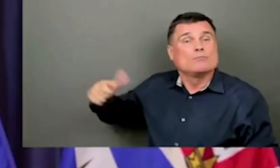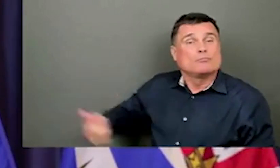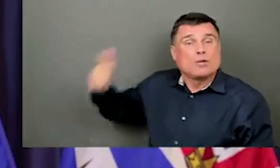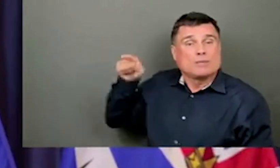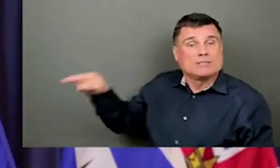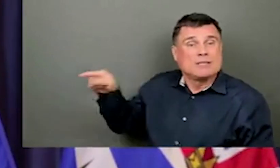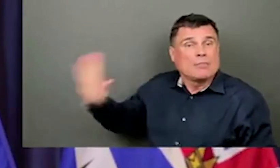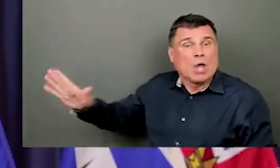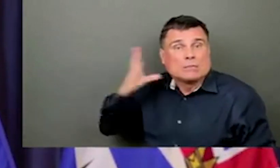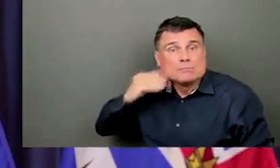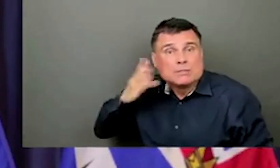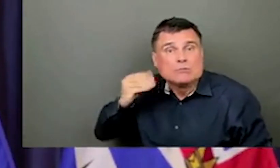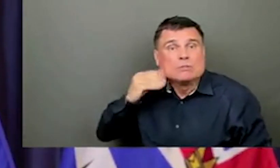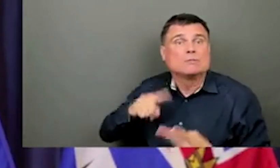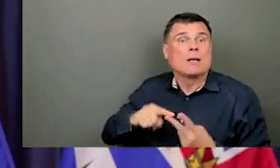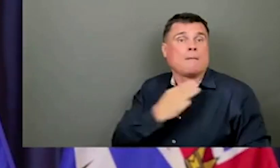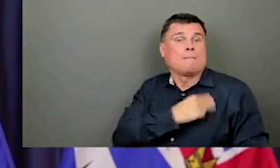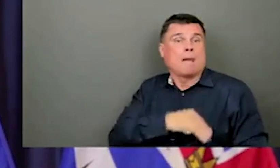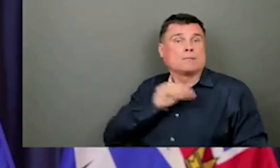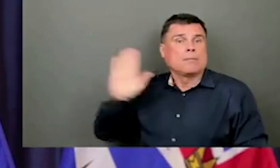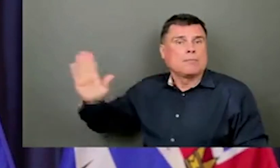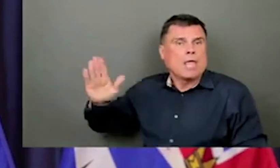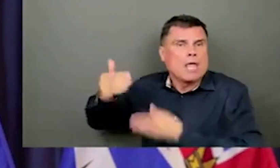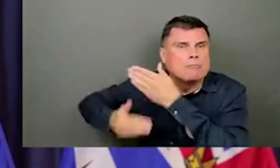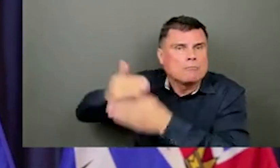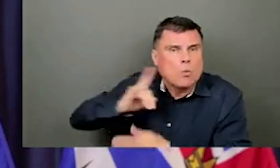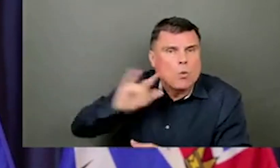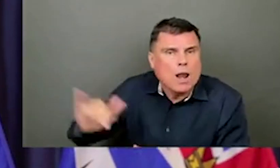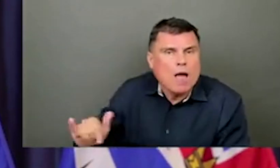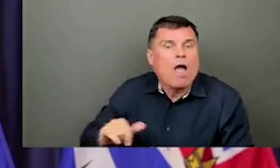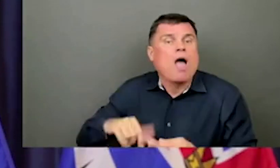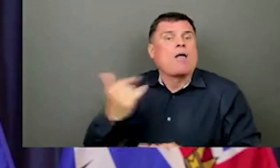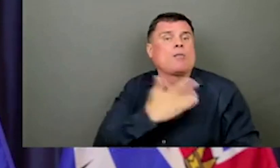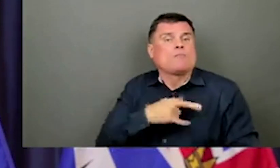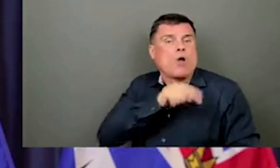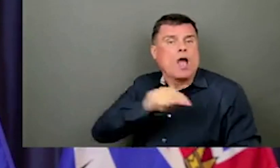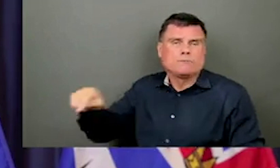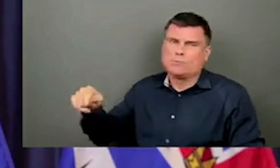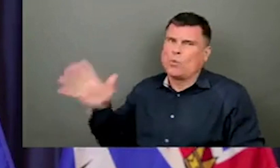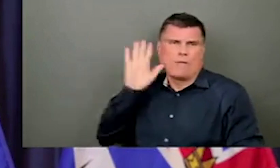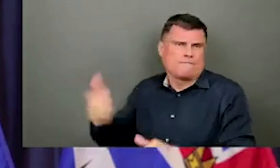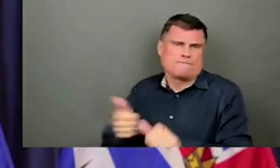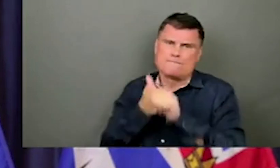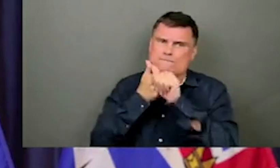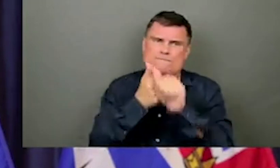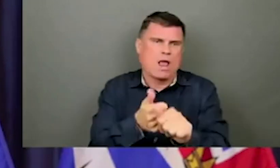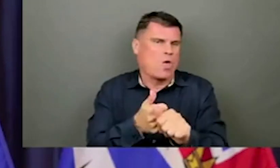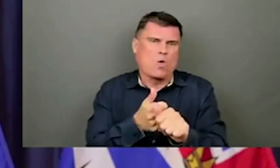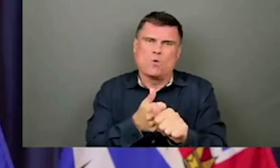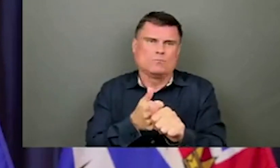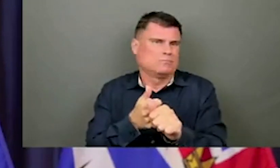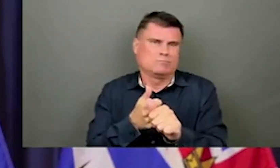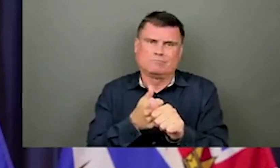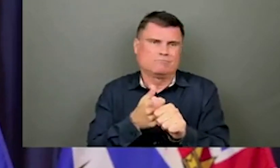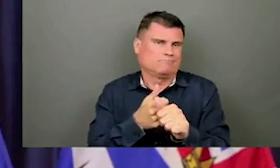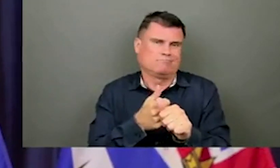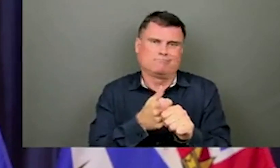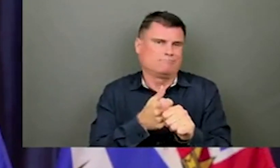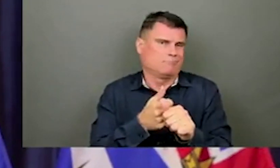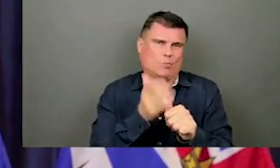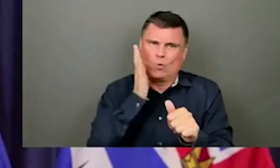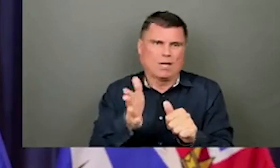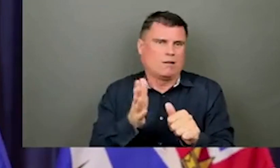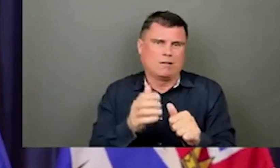well underway. Other jurisdictions will be following suit. So there is, I want people to have confidence that we are coordinating as best